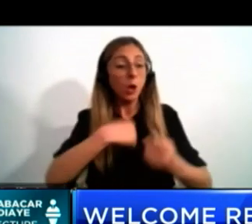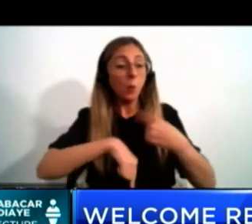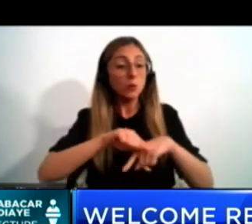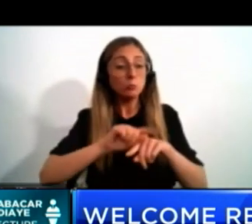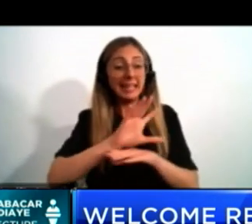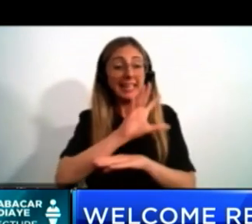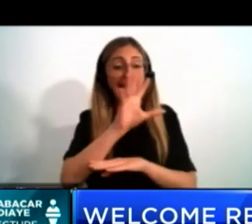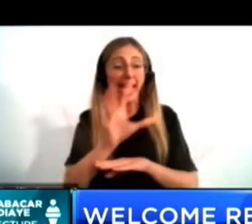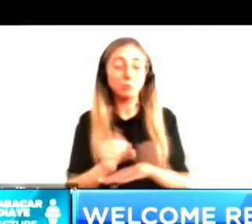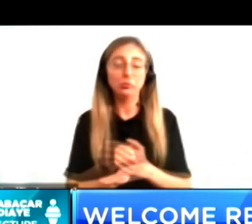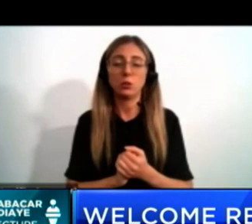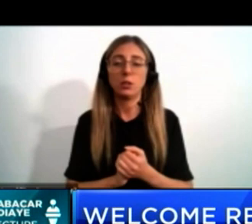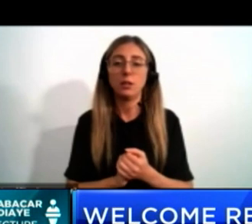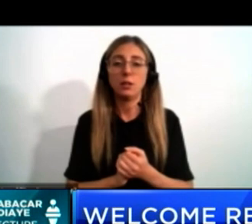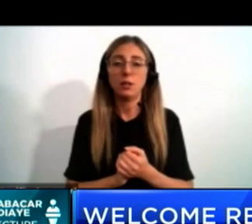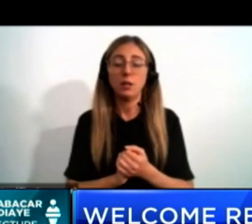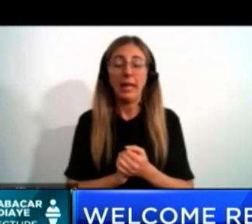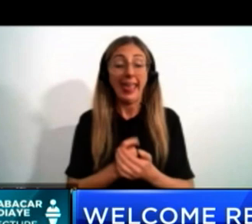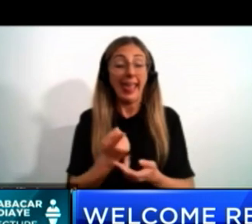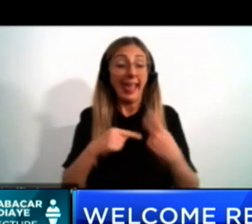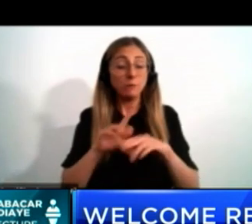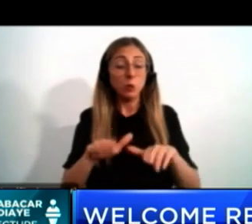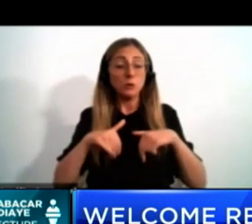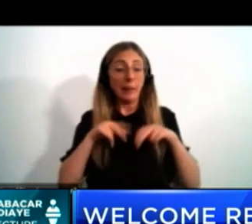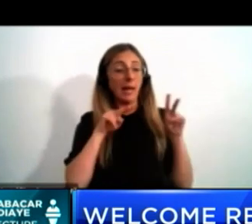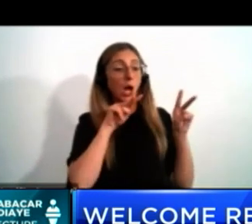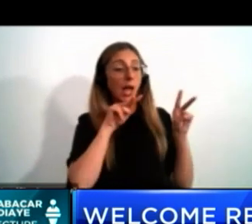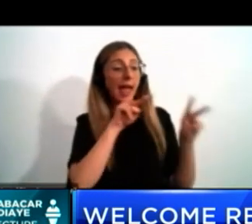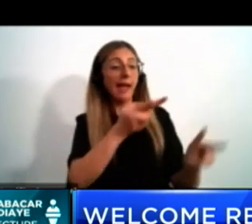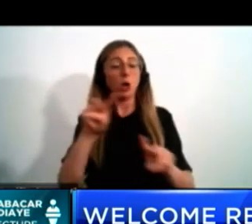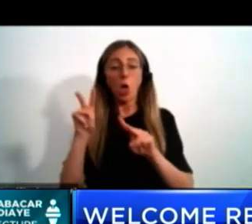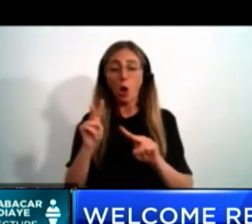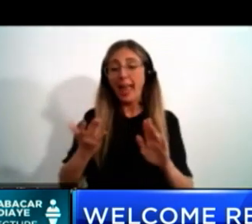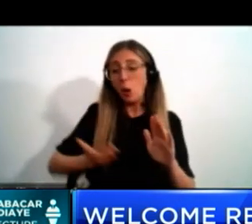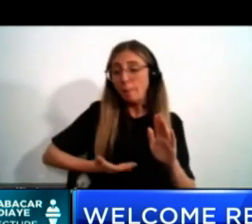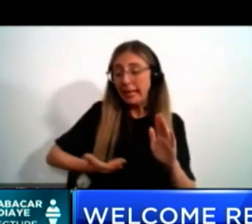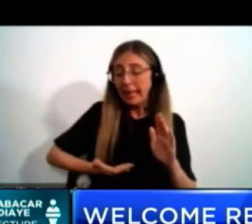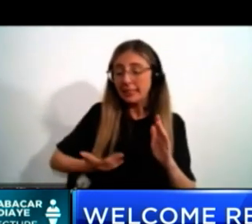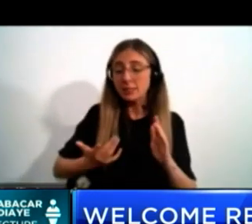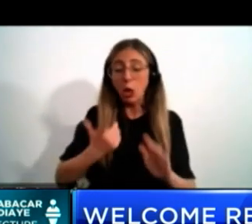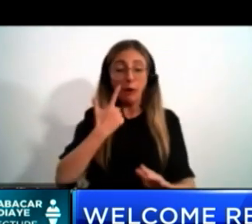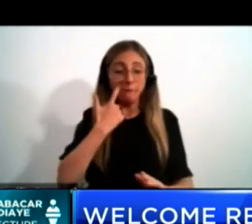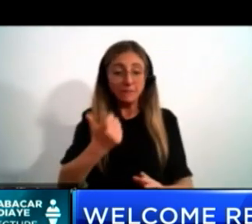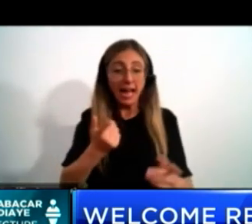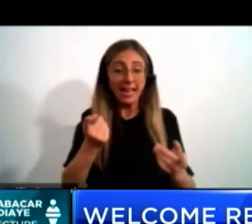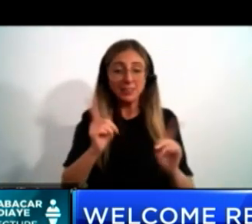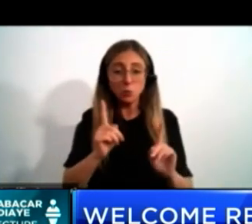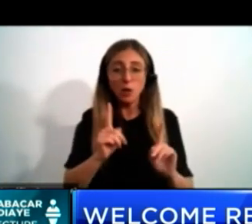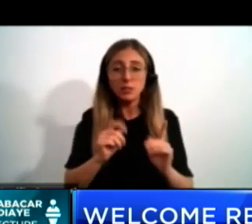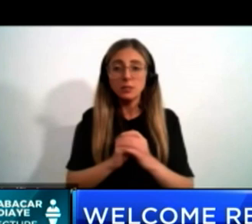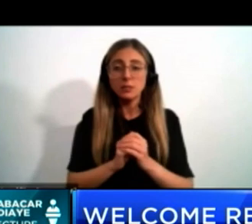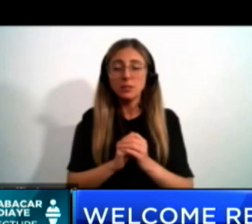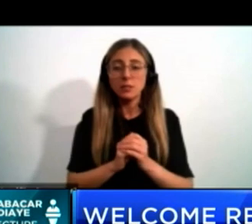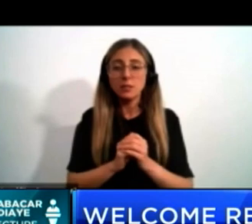back of the vaccine queue. And if you look at company valuations today, you will find that Apple's